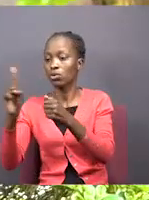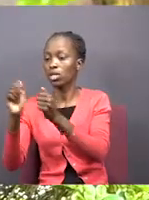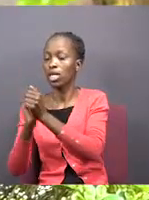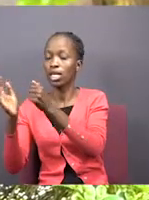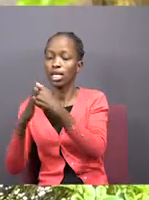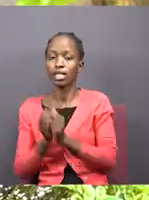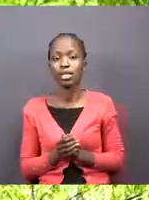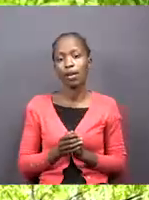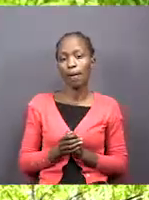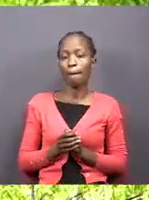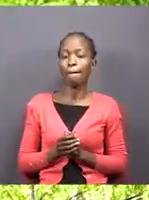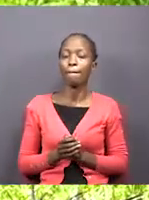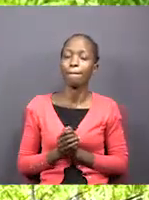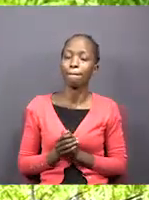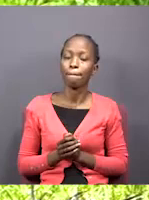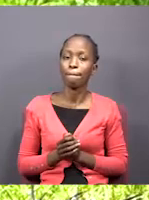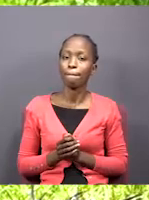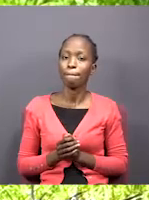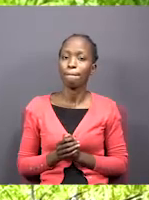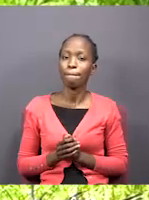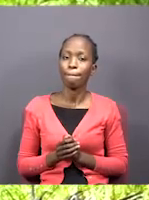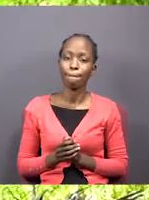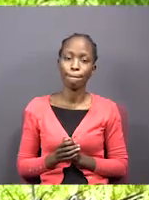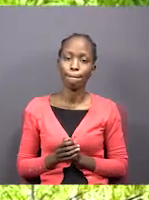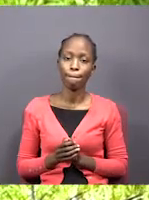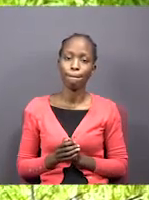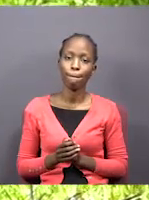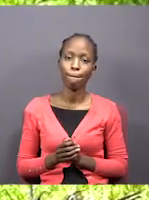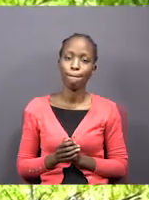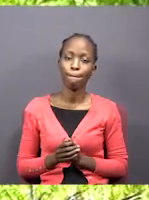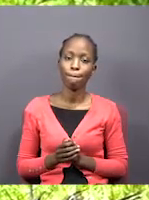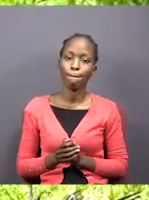from Isaiah chapter